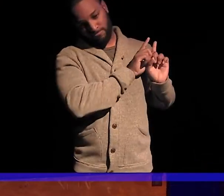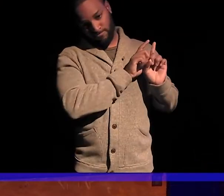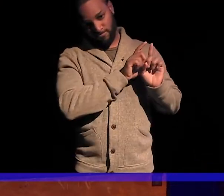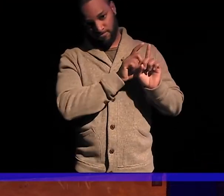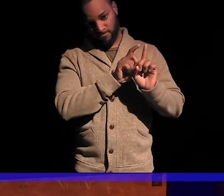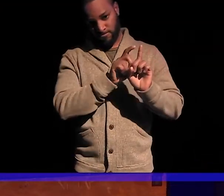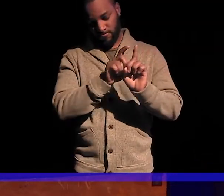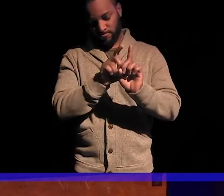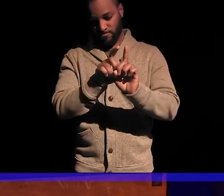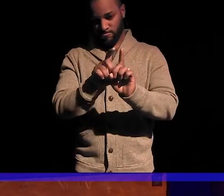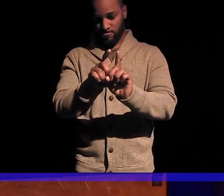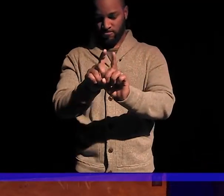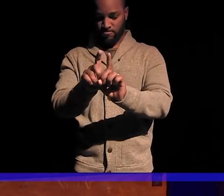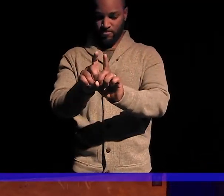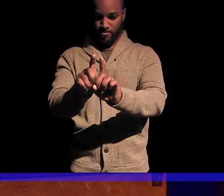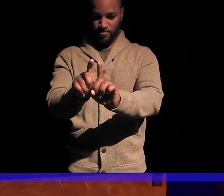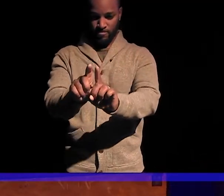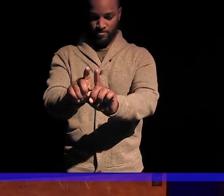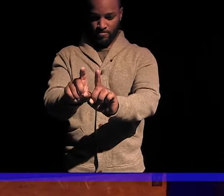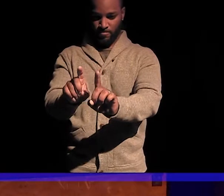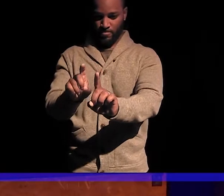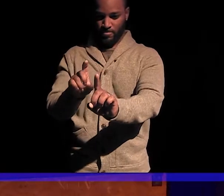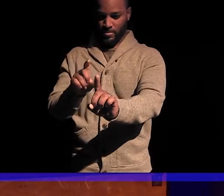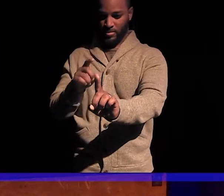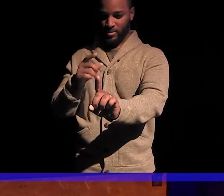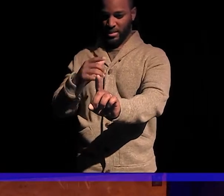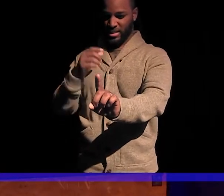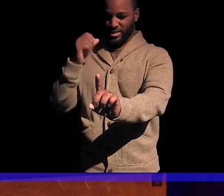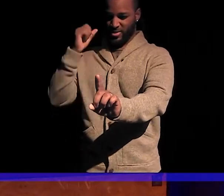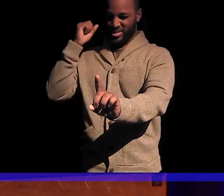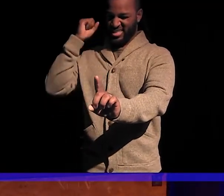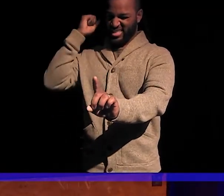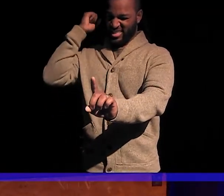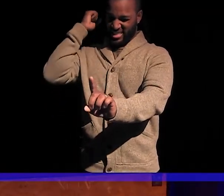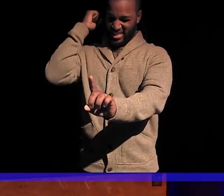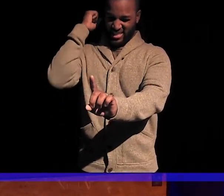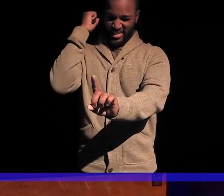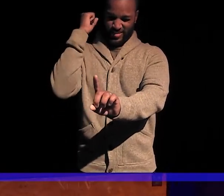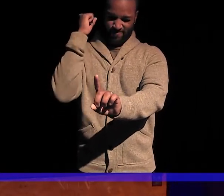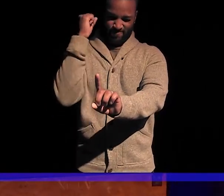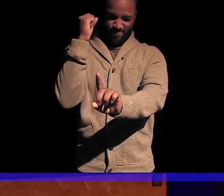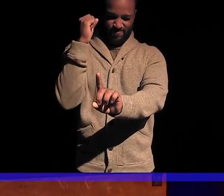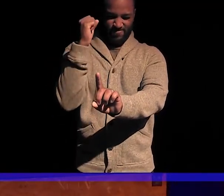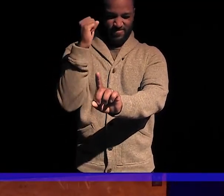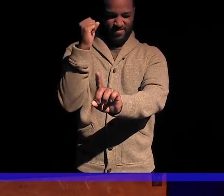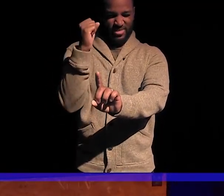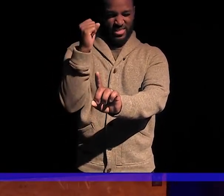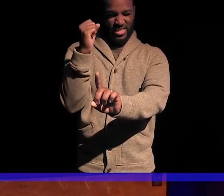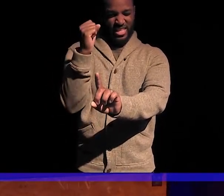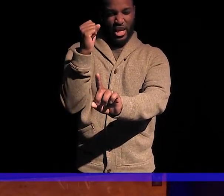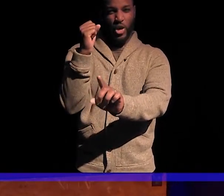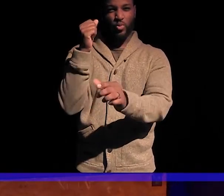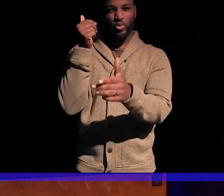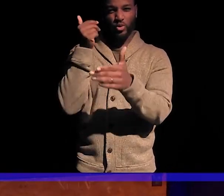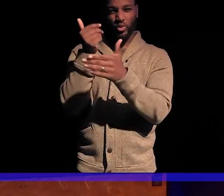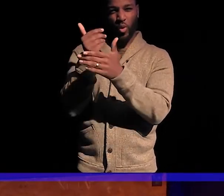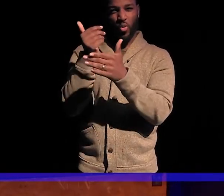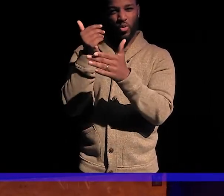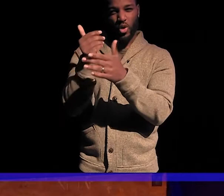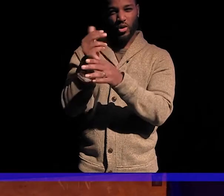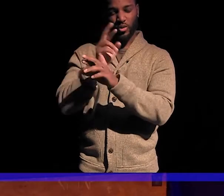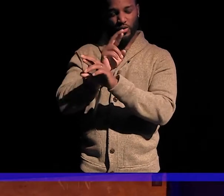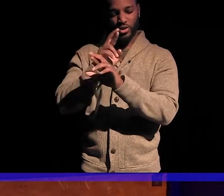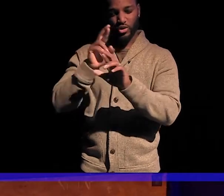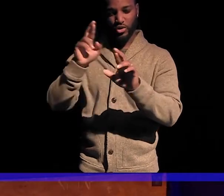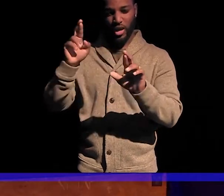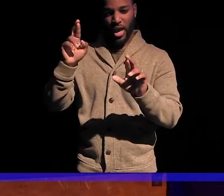And he gets as close to sacrificing Isaac as to holding the knife in his hand.